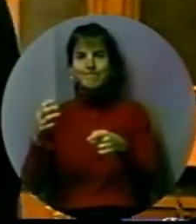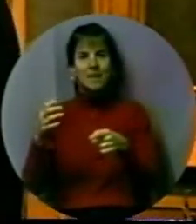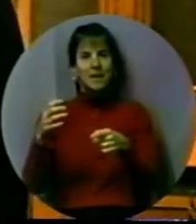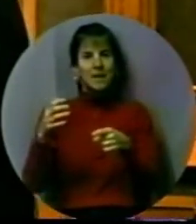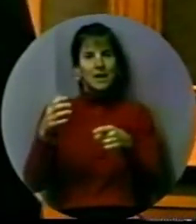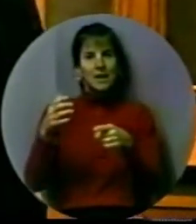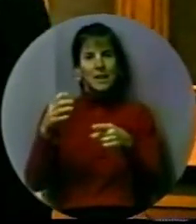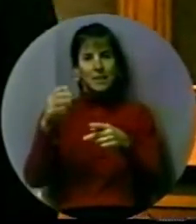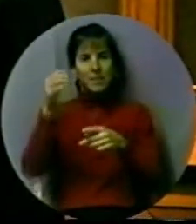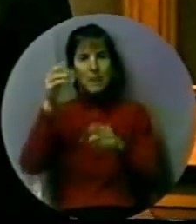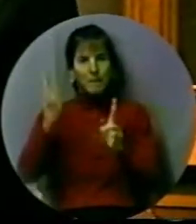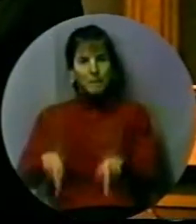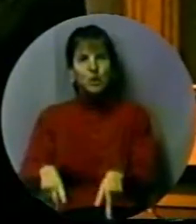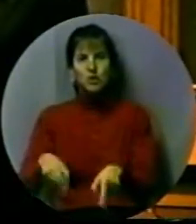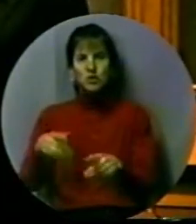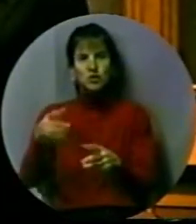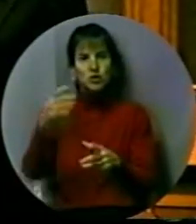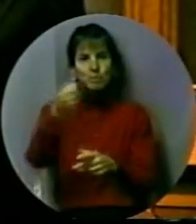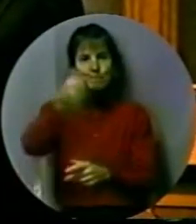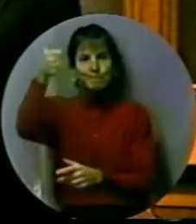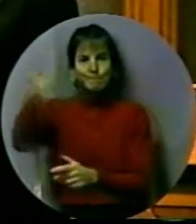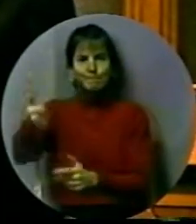keep him in the center of God's will,